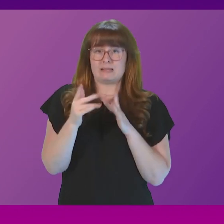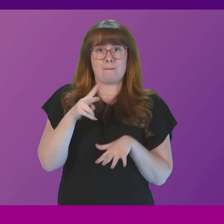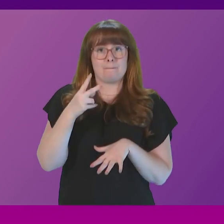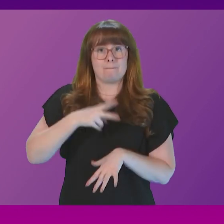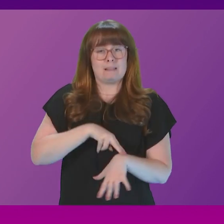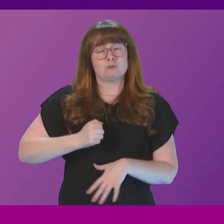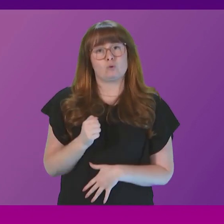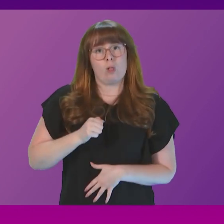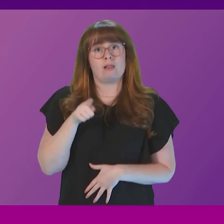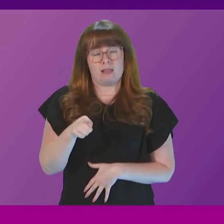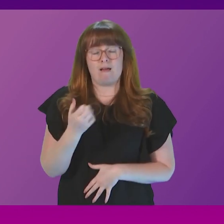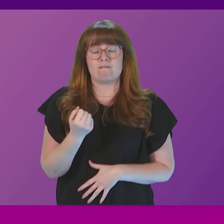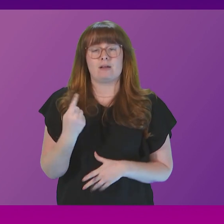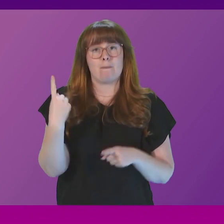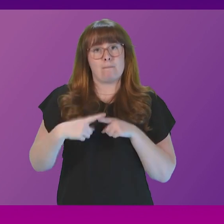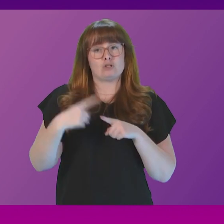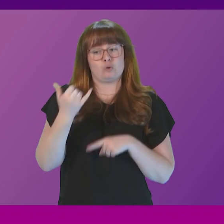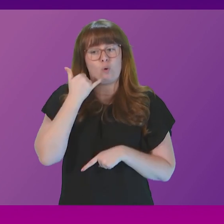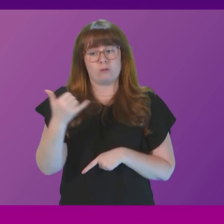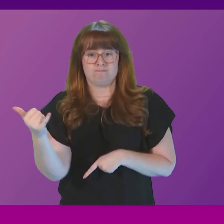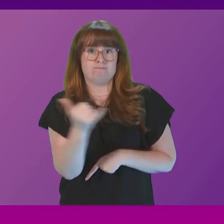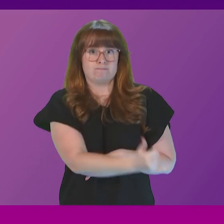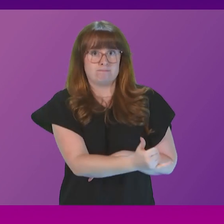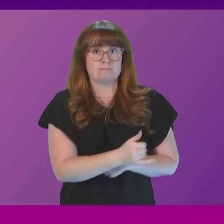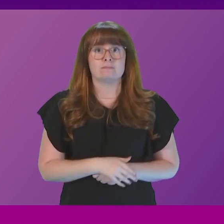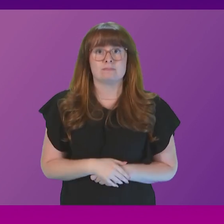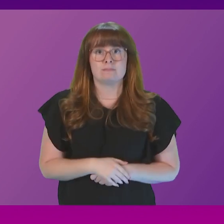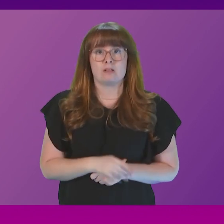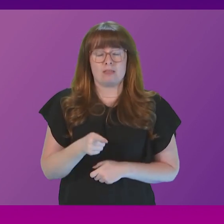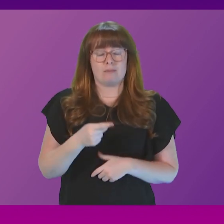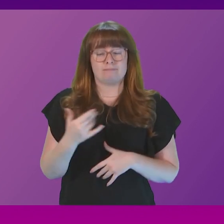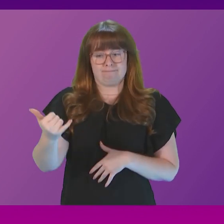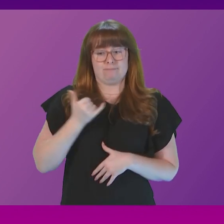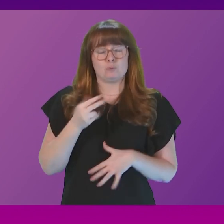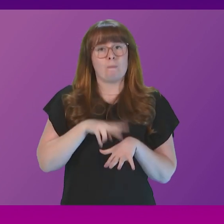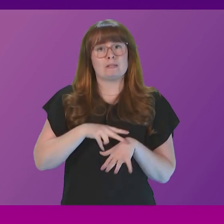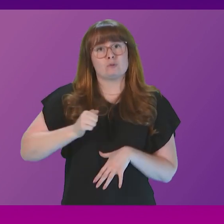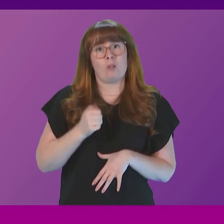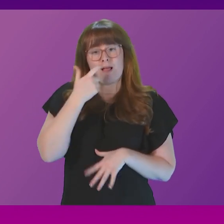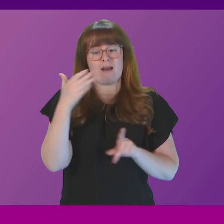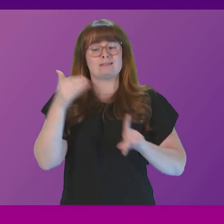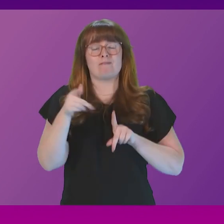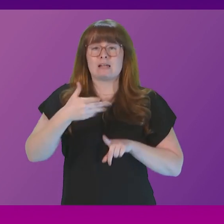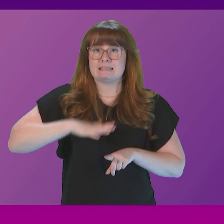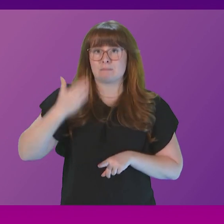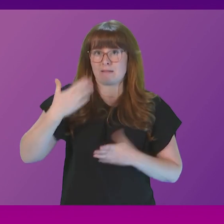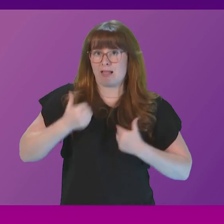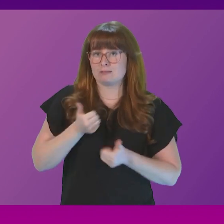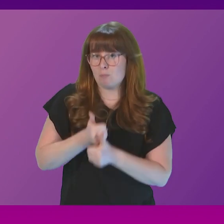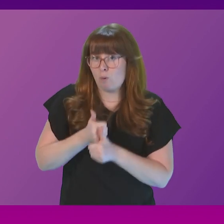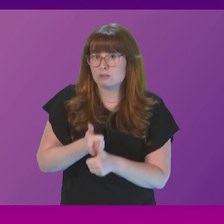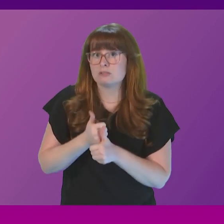and that pathway enables emergency calls that are received by Police Scotland that are identified as needing that particular mental health support and